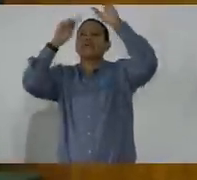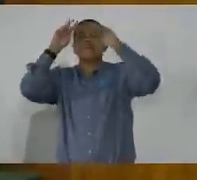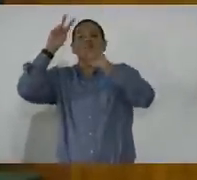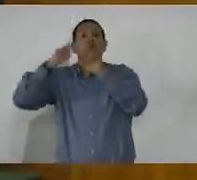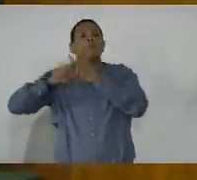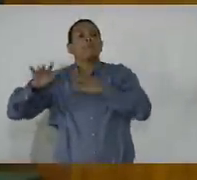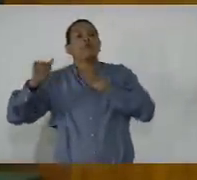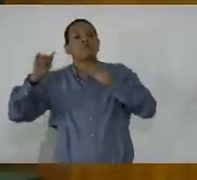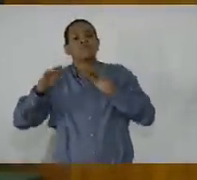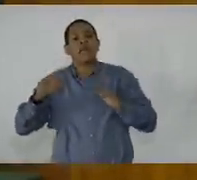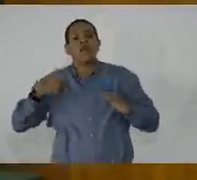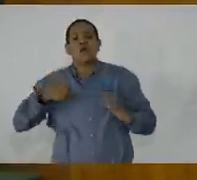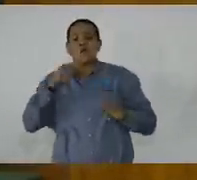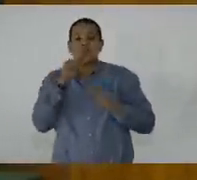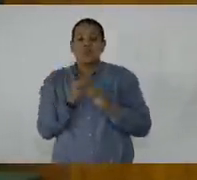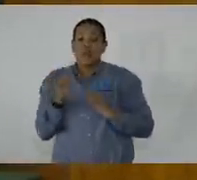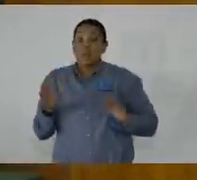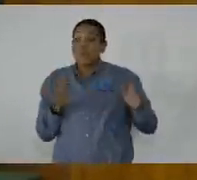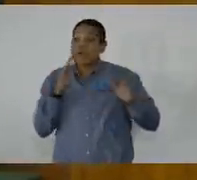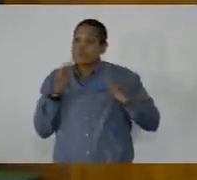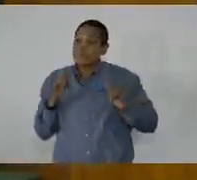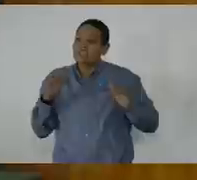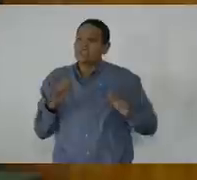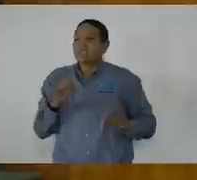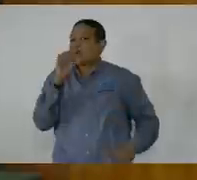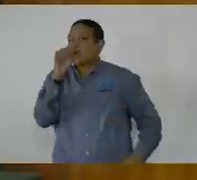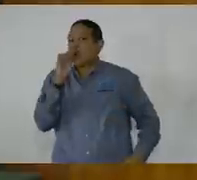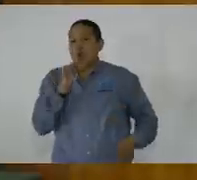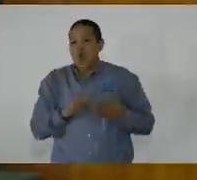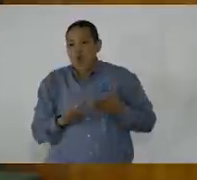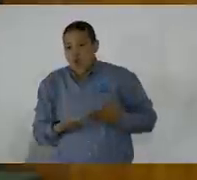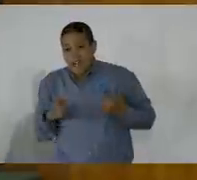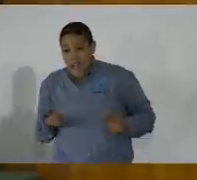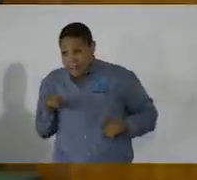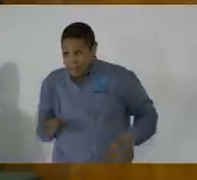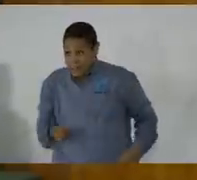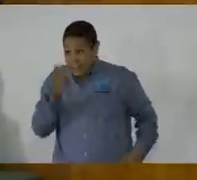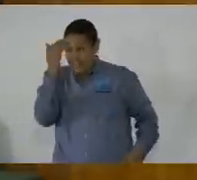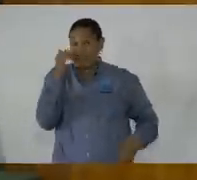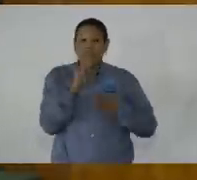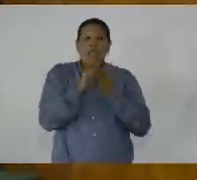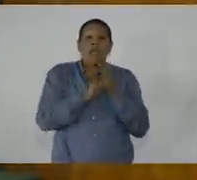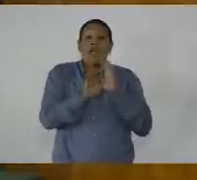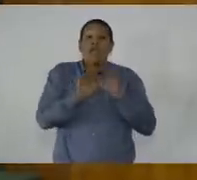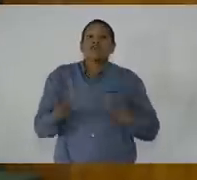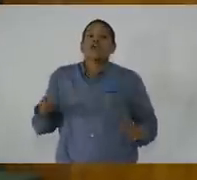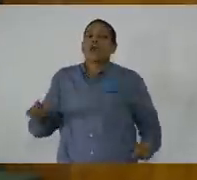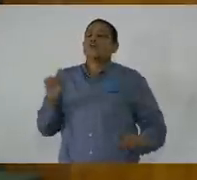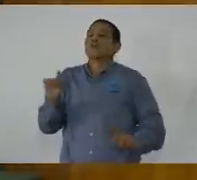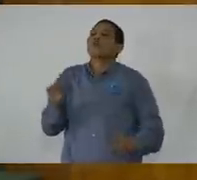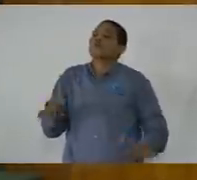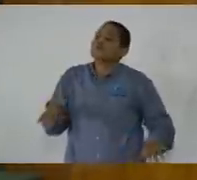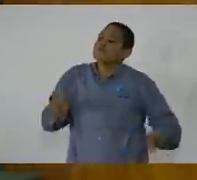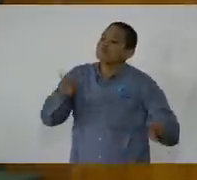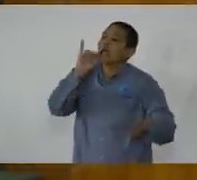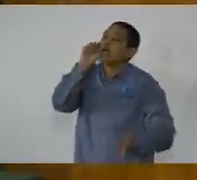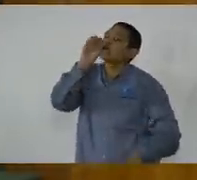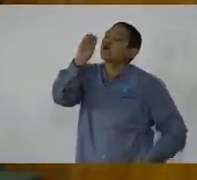standards and we are preparing for standard 1 audit. These 15 agencies should attain